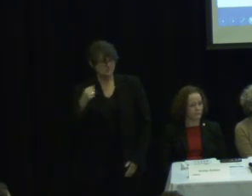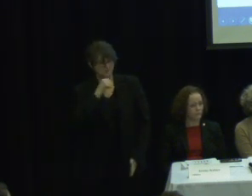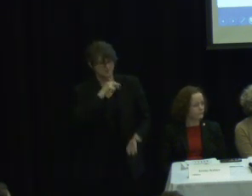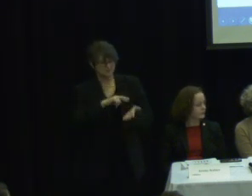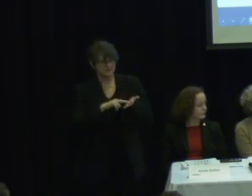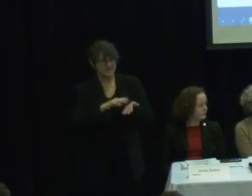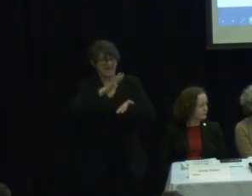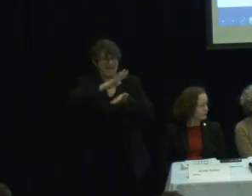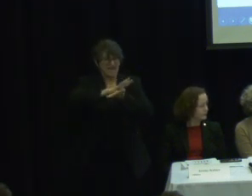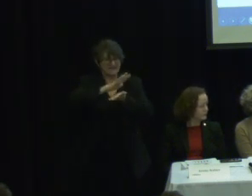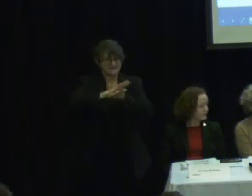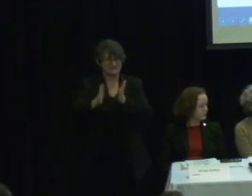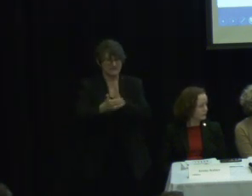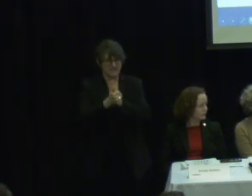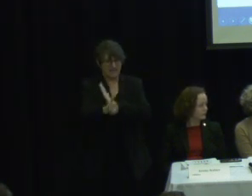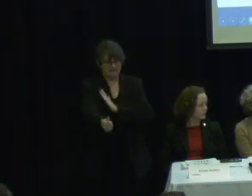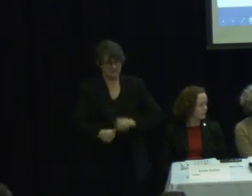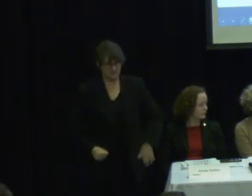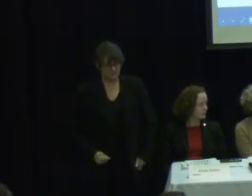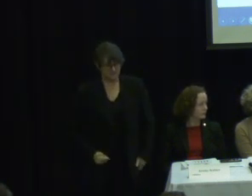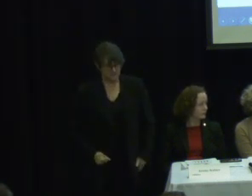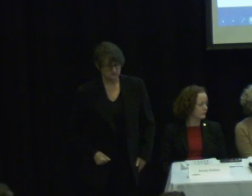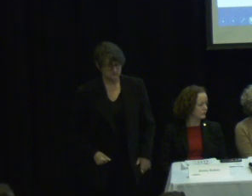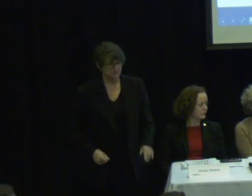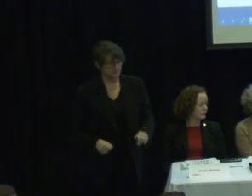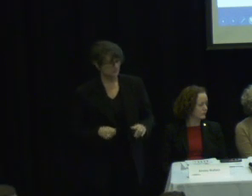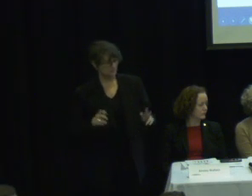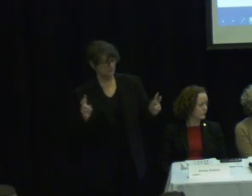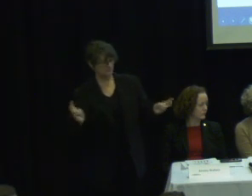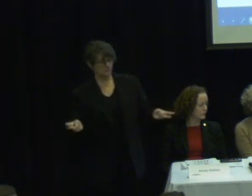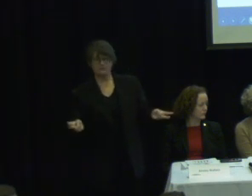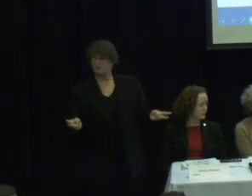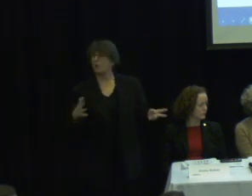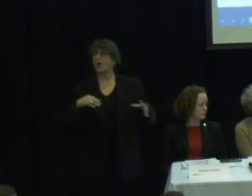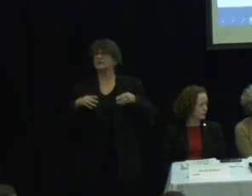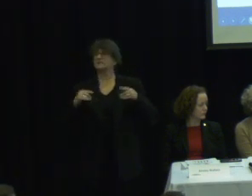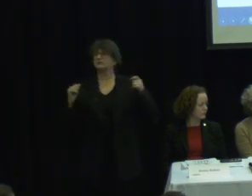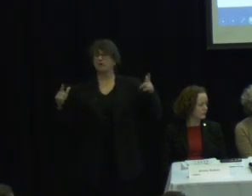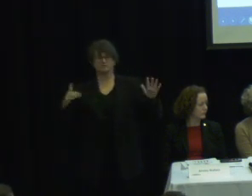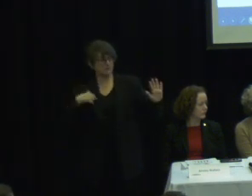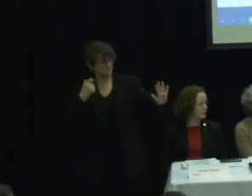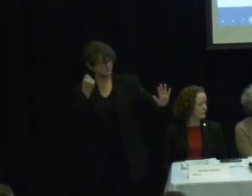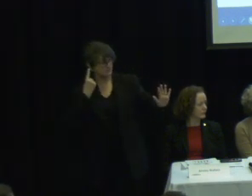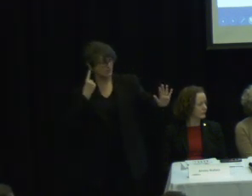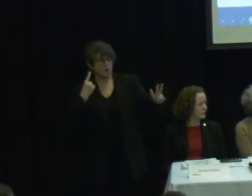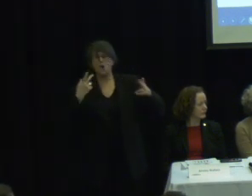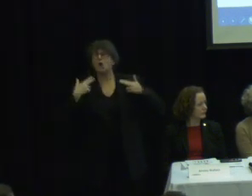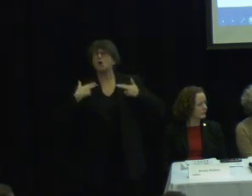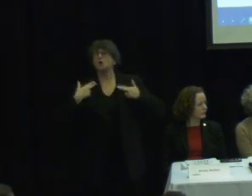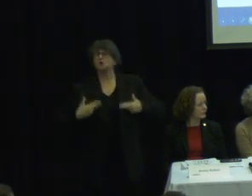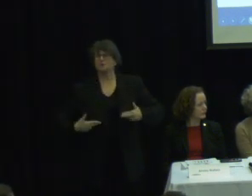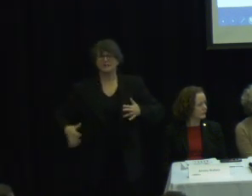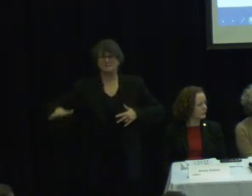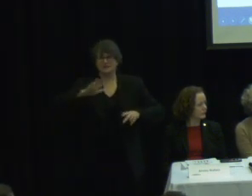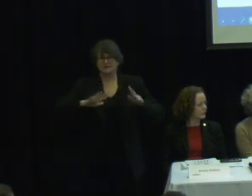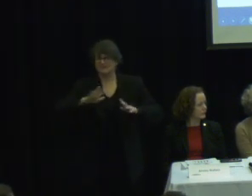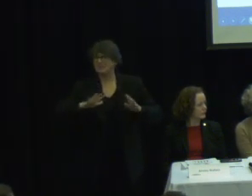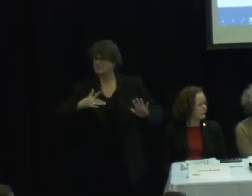right? I hate to say it, but in humanity, we all like to feel a little superior to our fellow man. And so